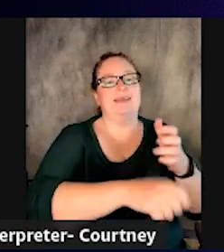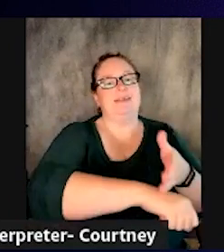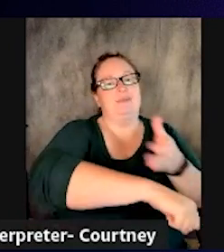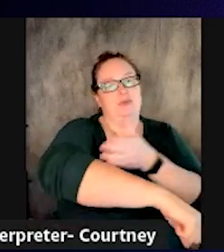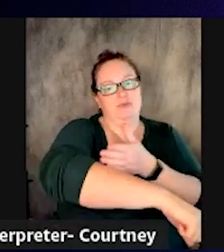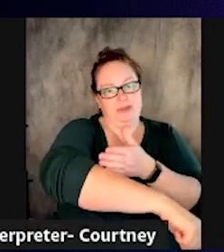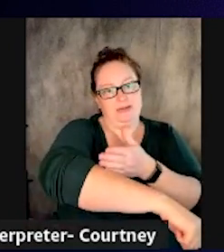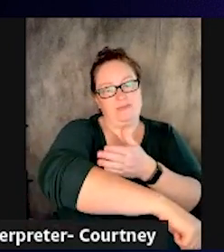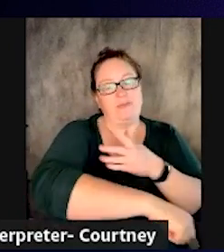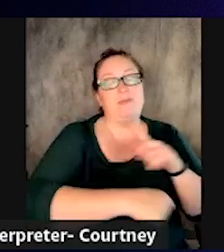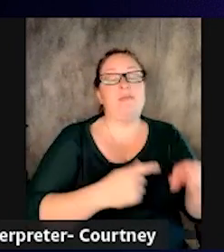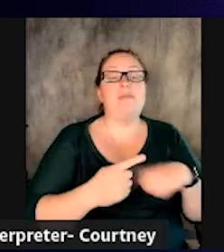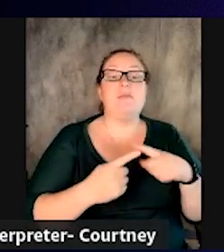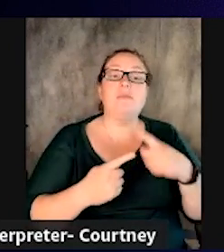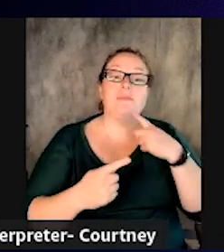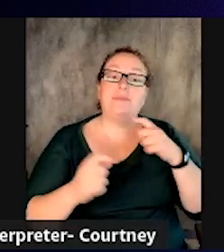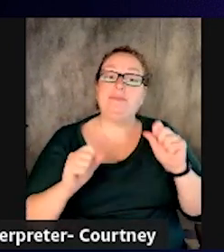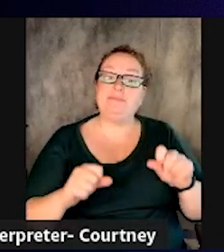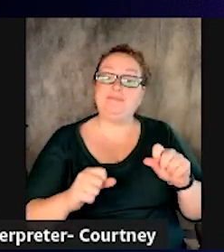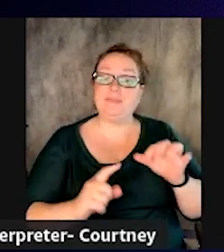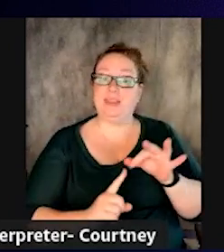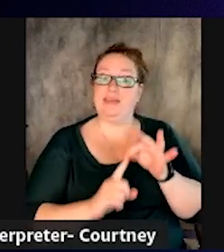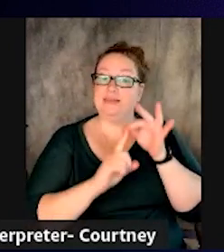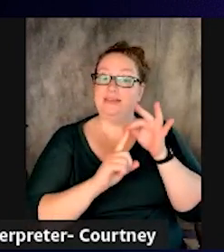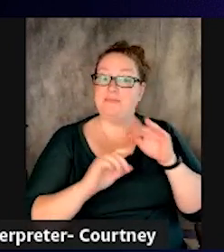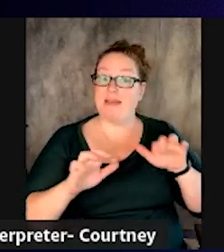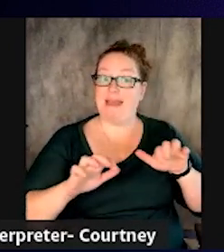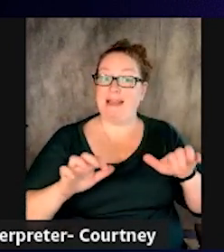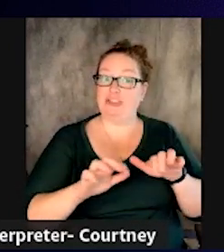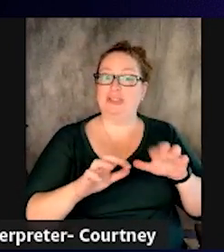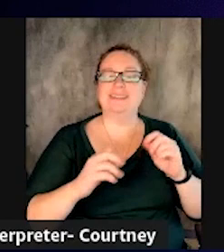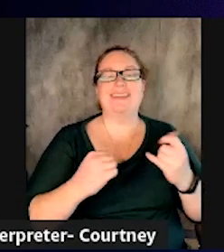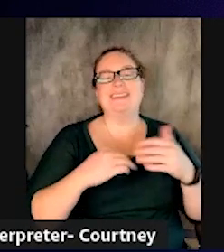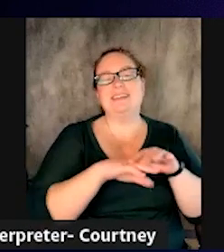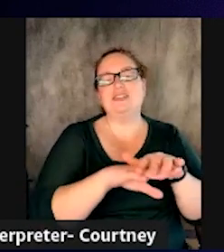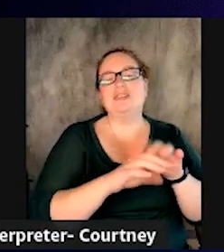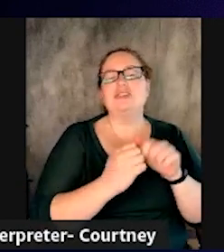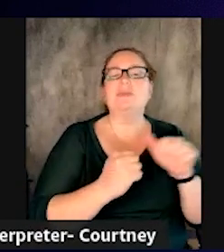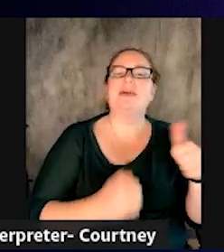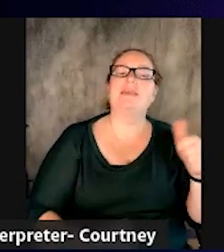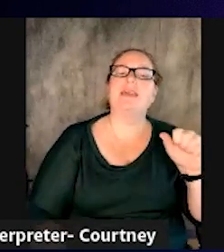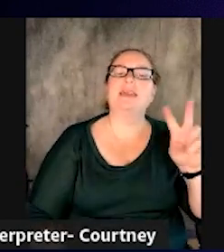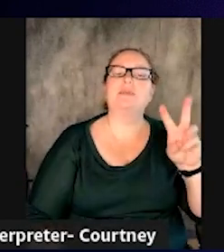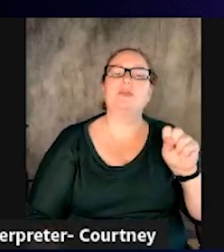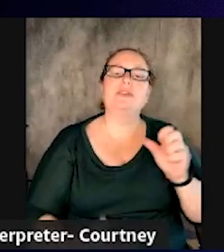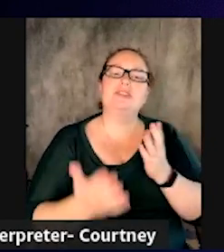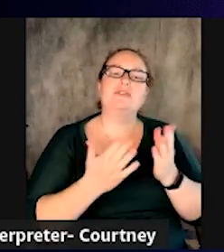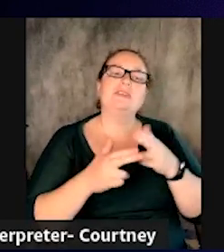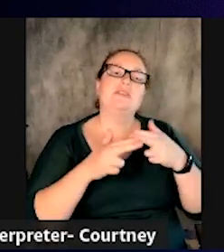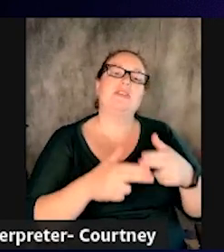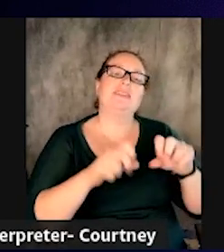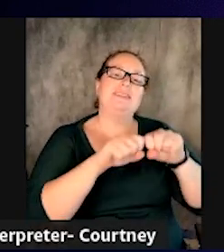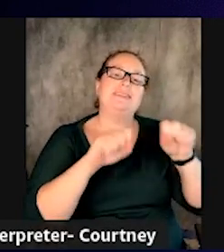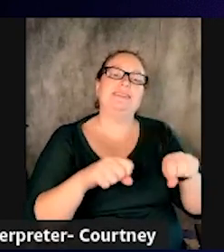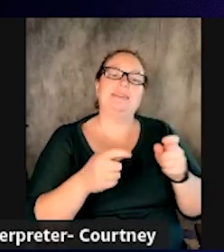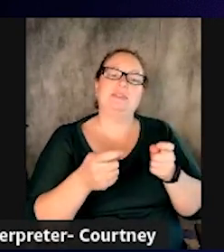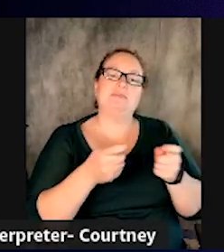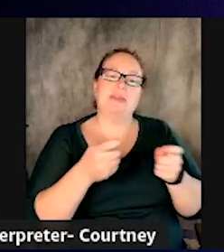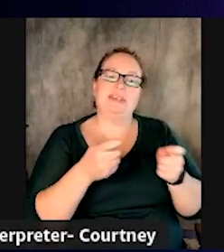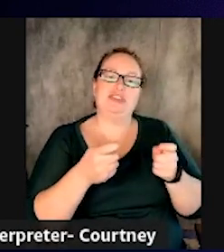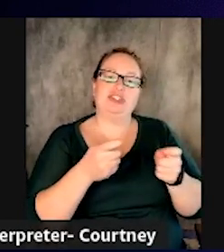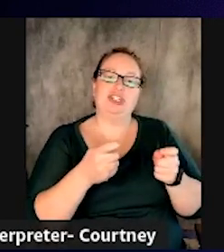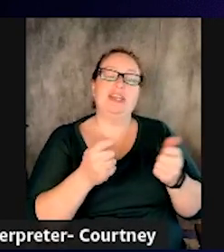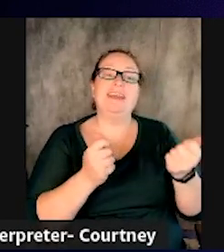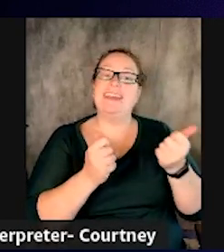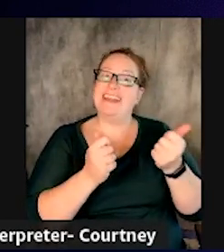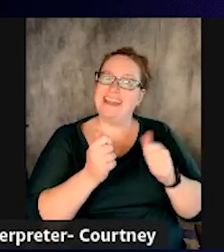when I say that you could do custom actions, it's an integration with another AWS service called Systems Manager. So anything that can be written as